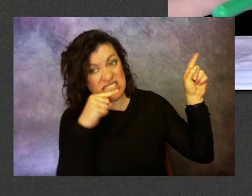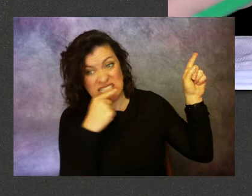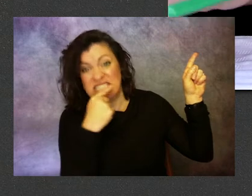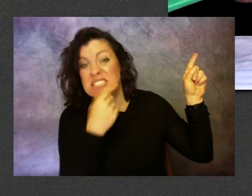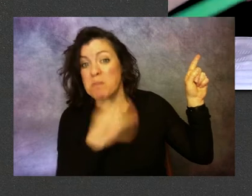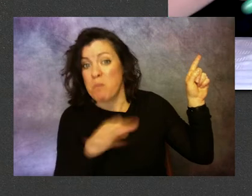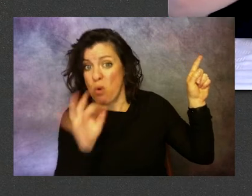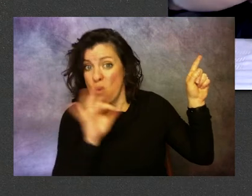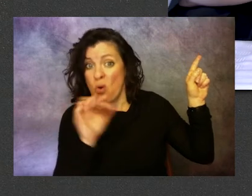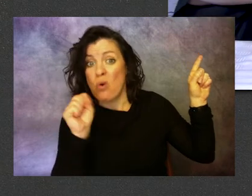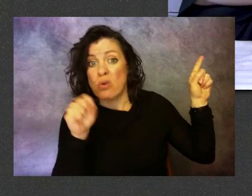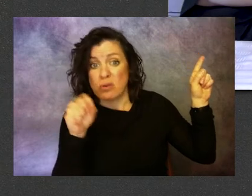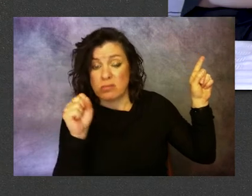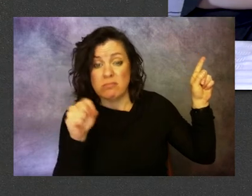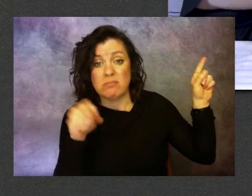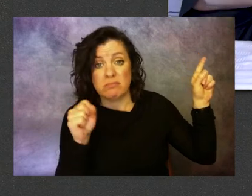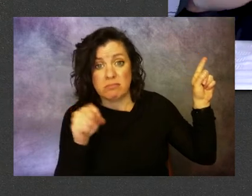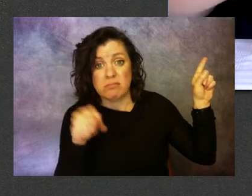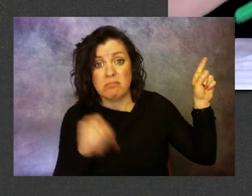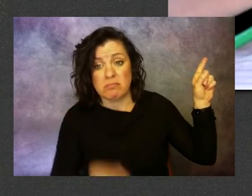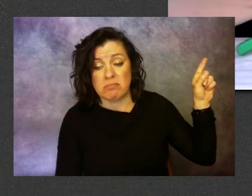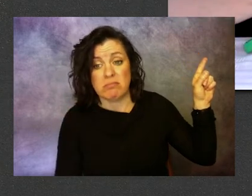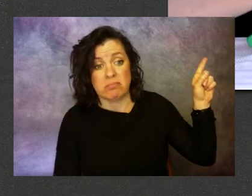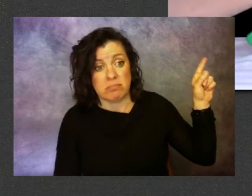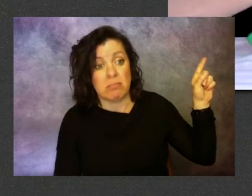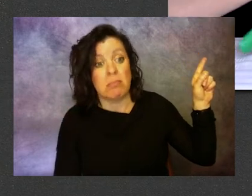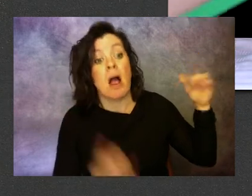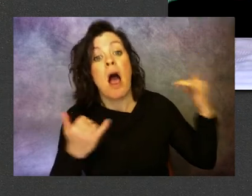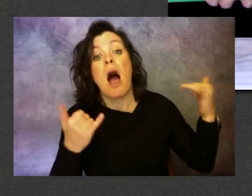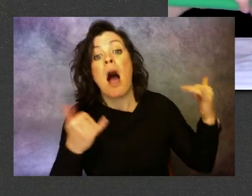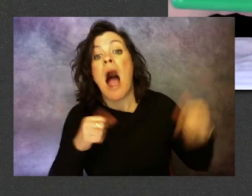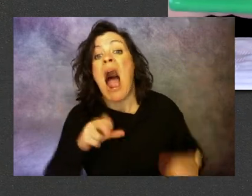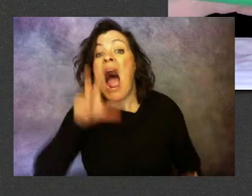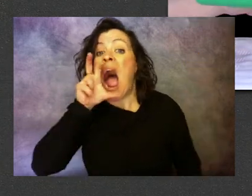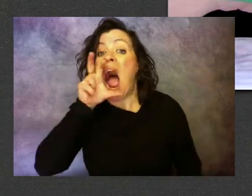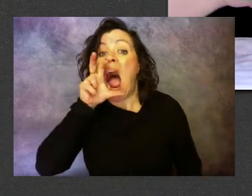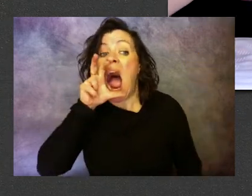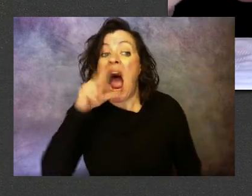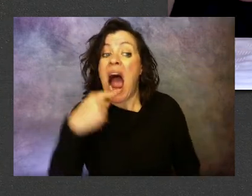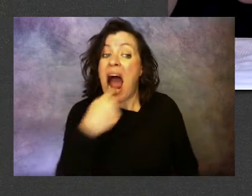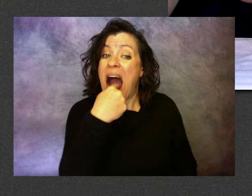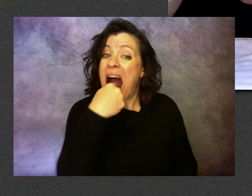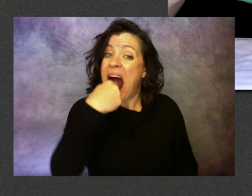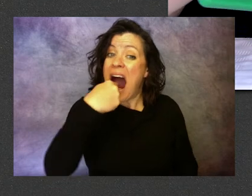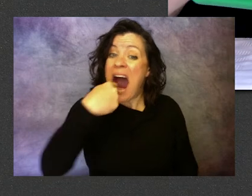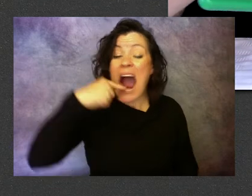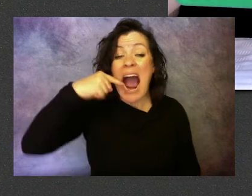teeth. You want to brush on the inside of your teeth.